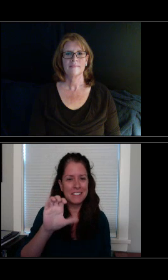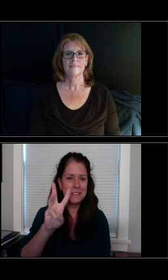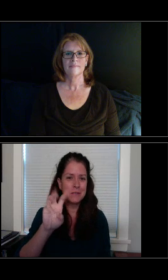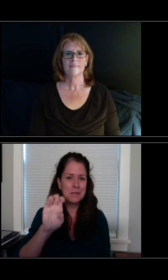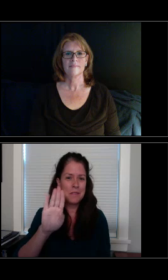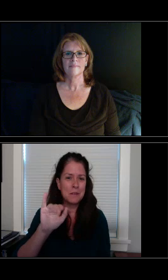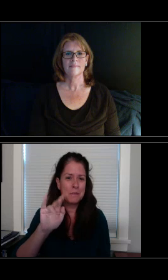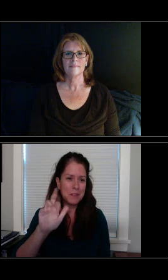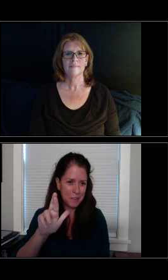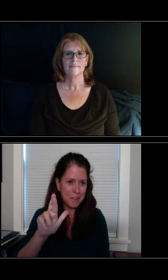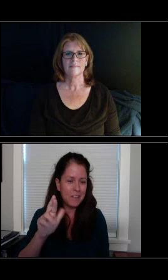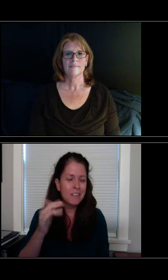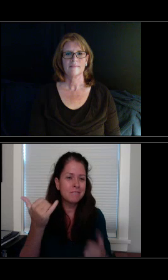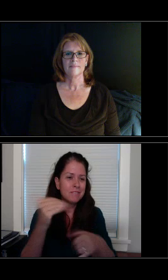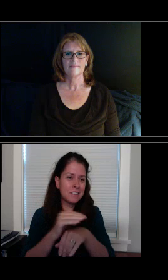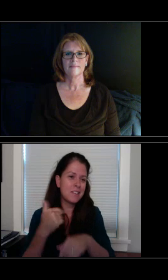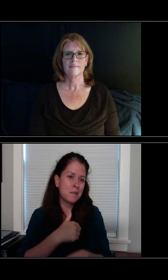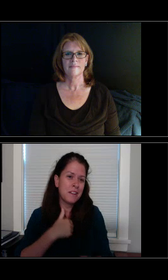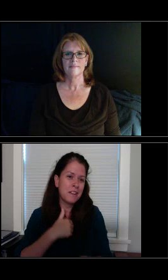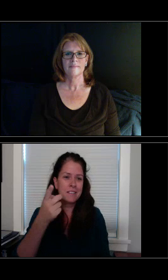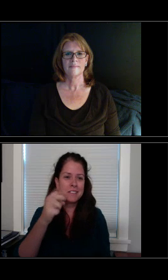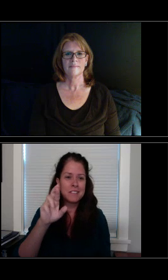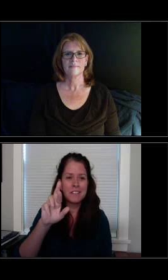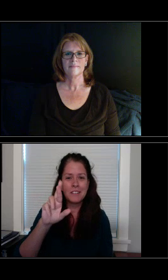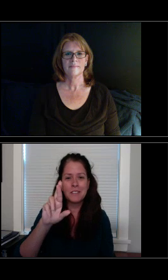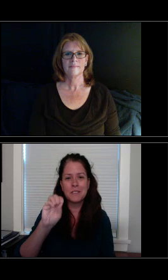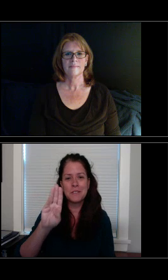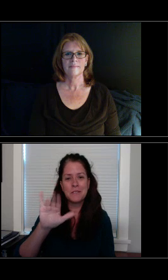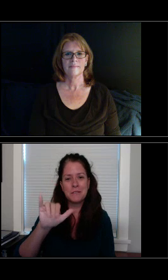Thank you for joining the NCICE webinar this evening.